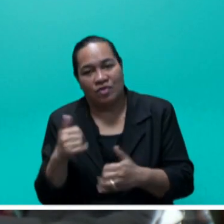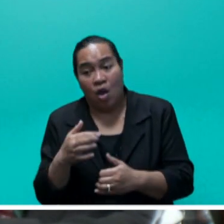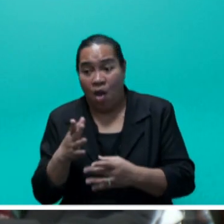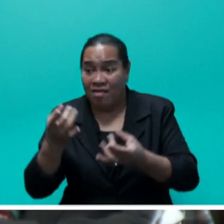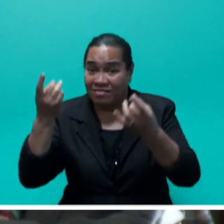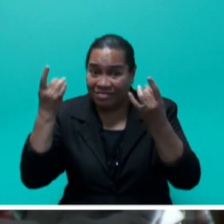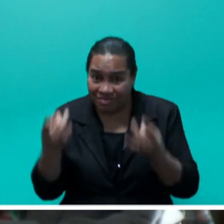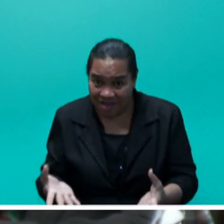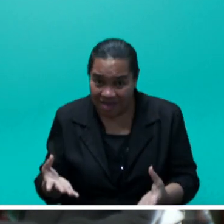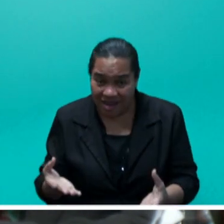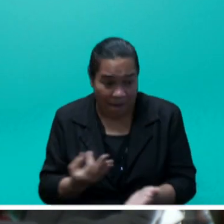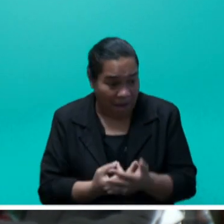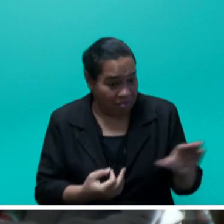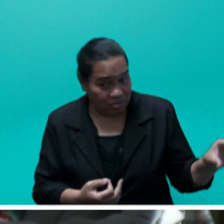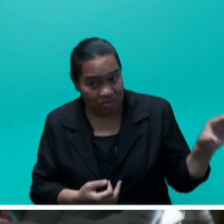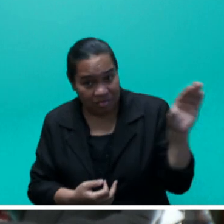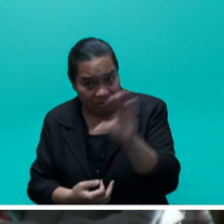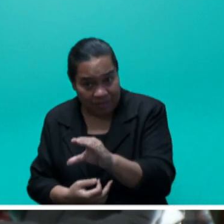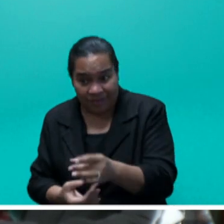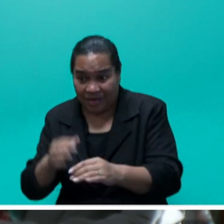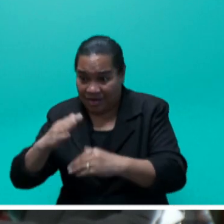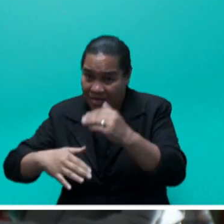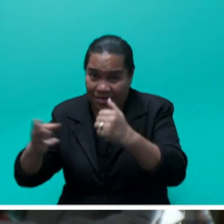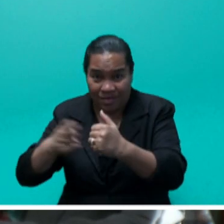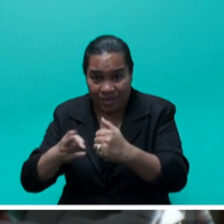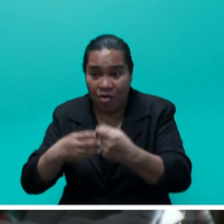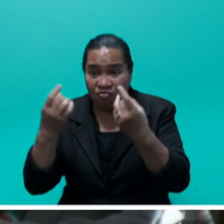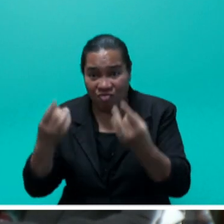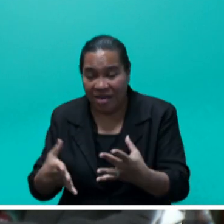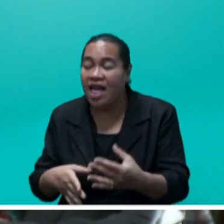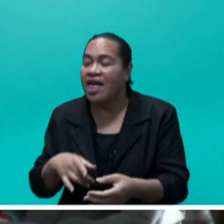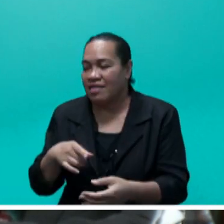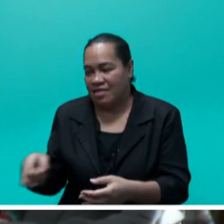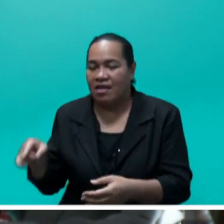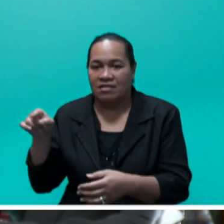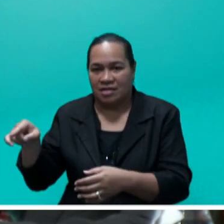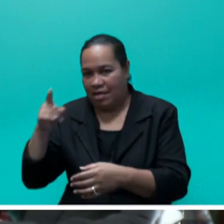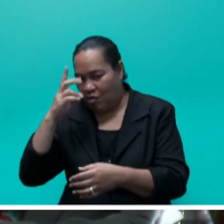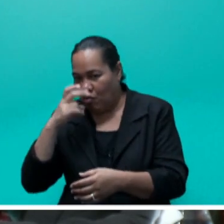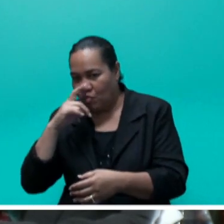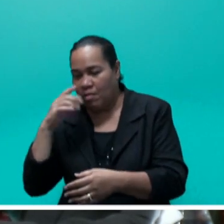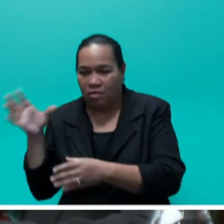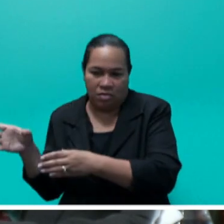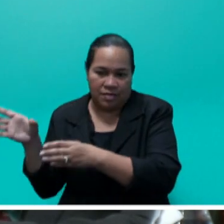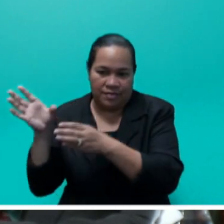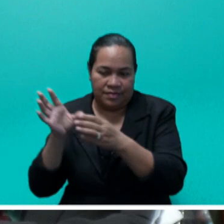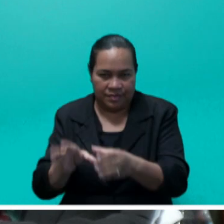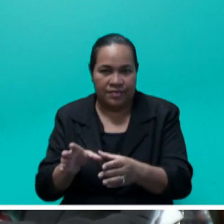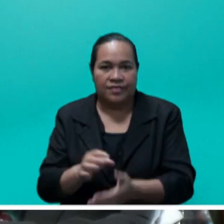is refurbished, the residents and carers will then be moved to allow for works on the restructure of the current